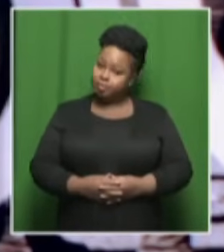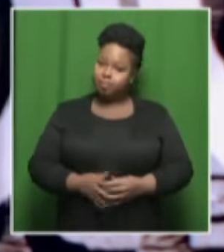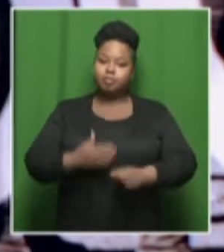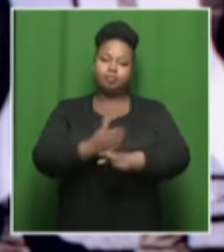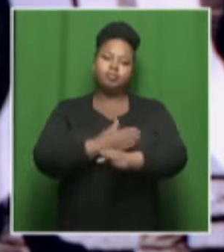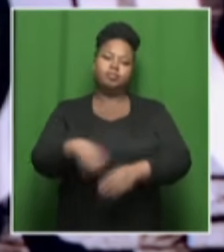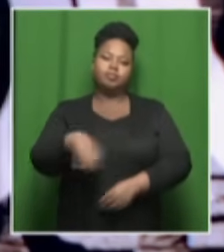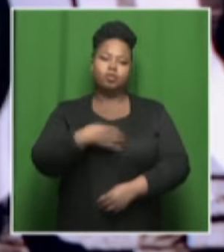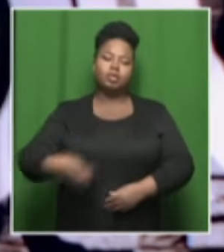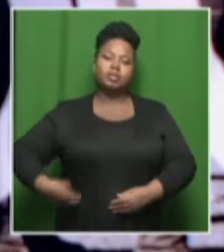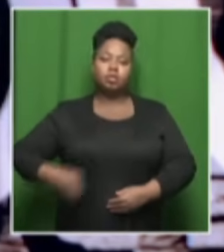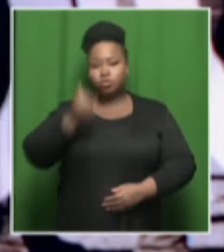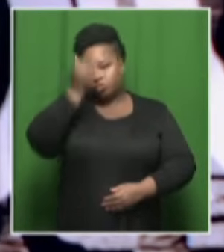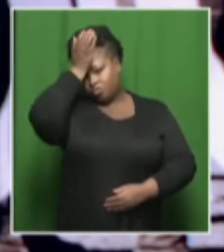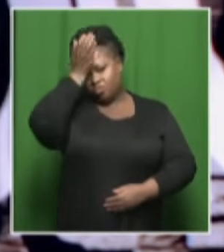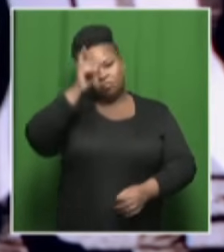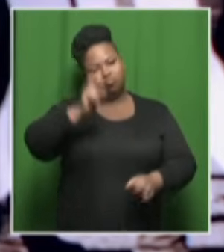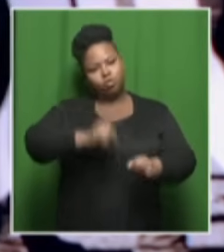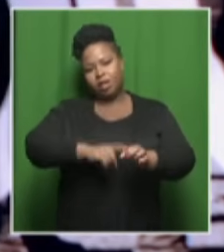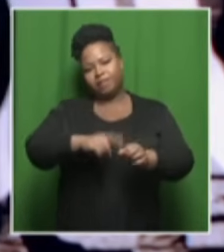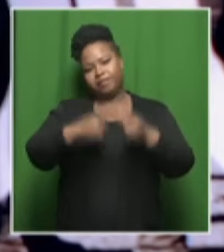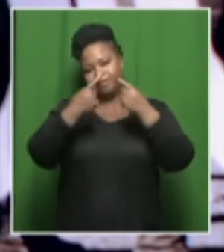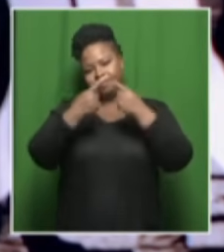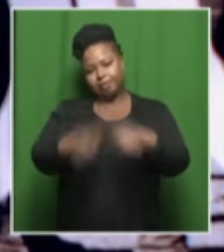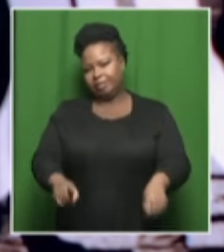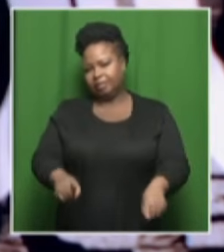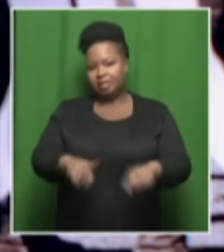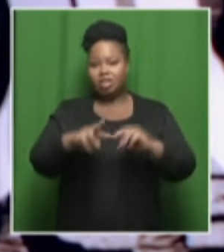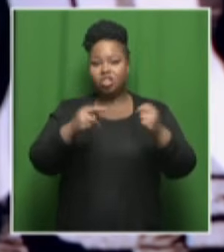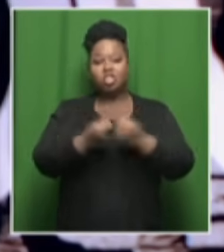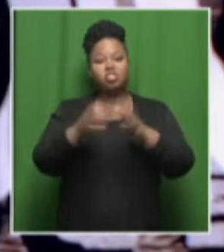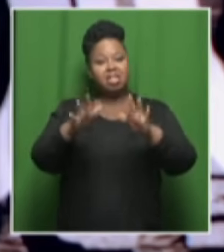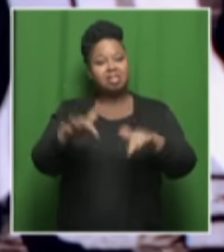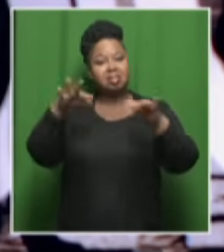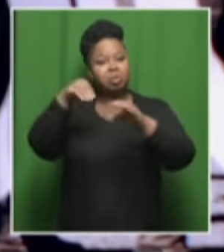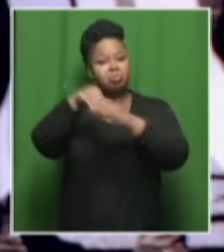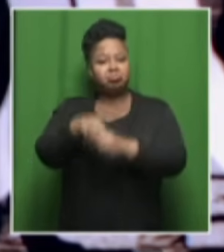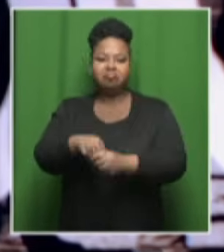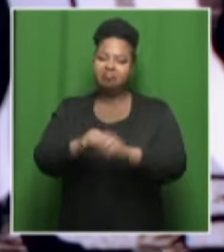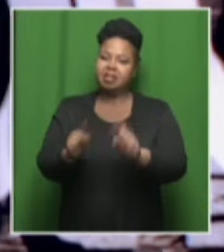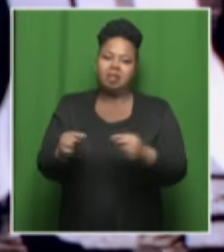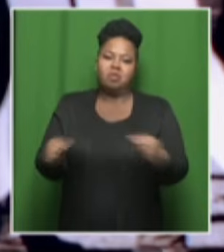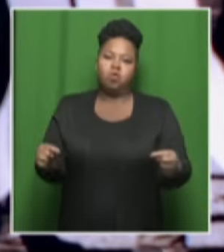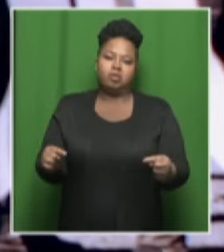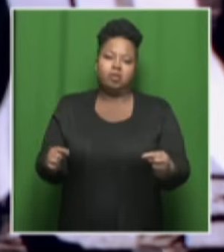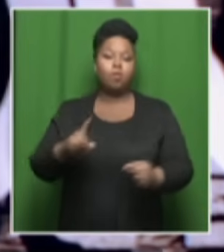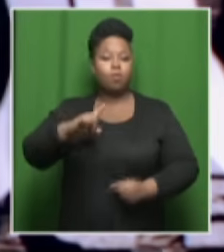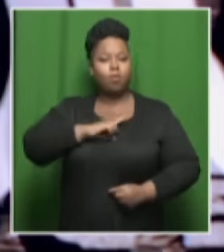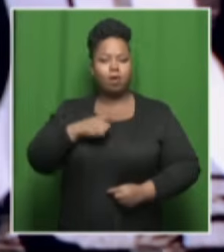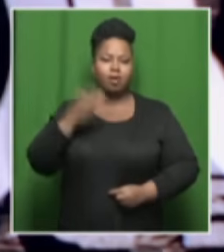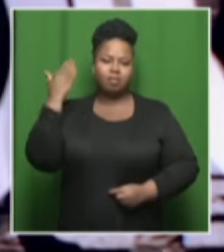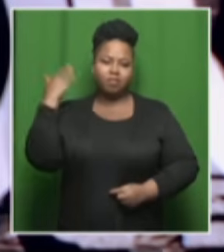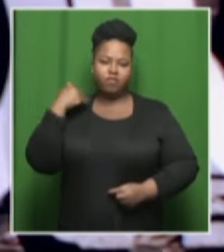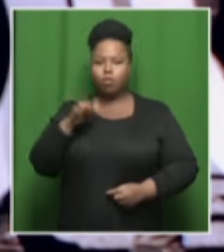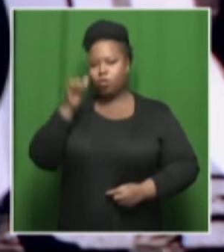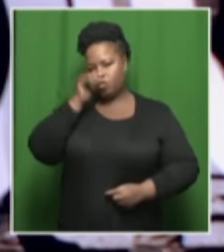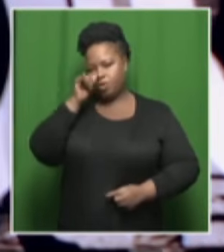Former President Jacob Zuma is not eligible to stand for election to the National Assembly because of a prior criminal conviction. This